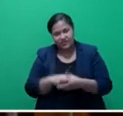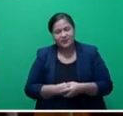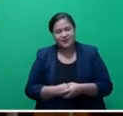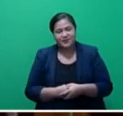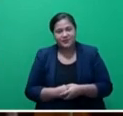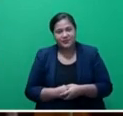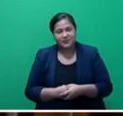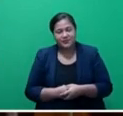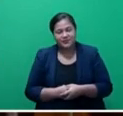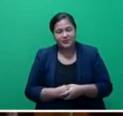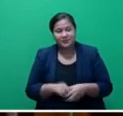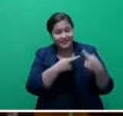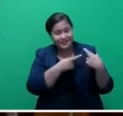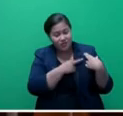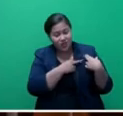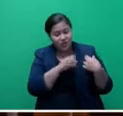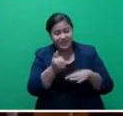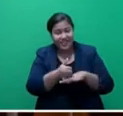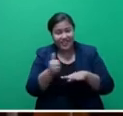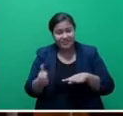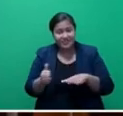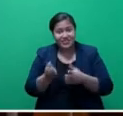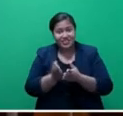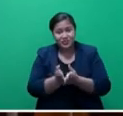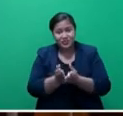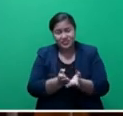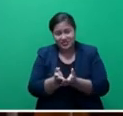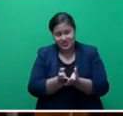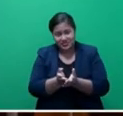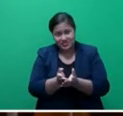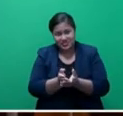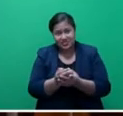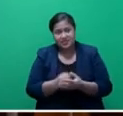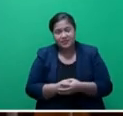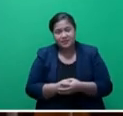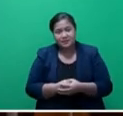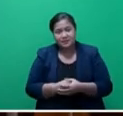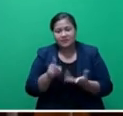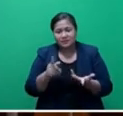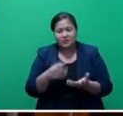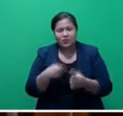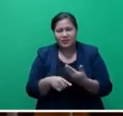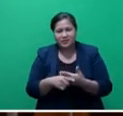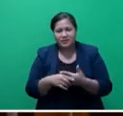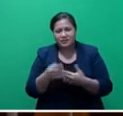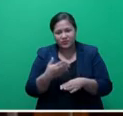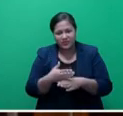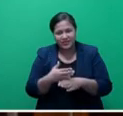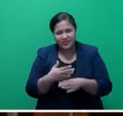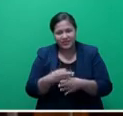Speaker, sir, the role of government shipping services in the franchise scheme actually extends way beyond just the movement of persons